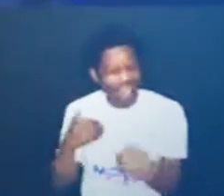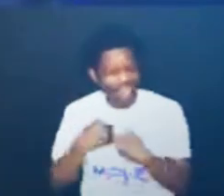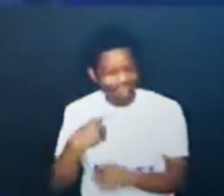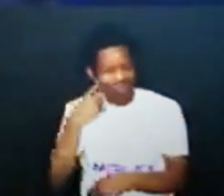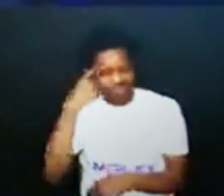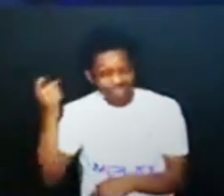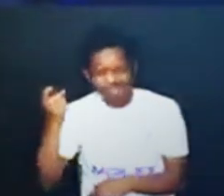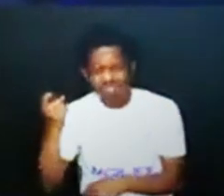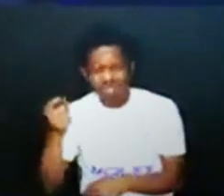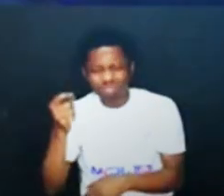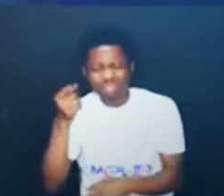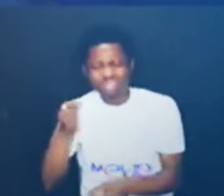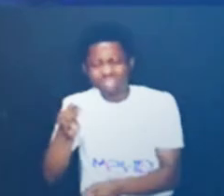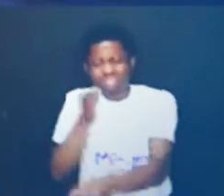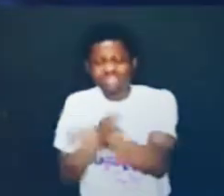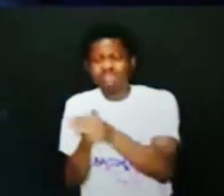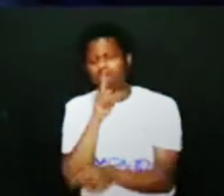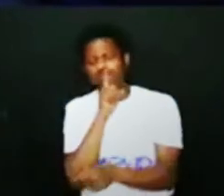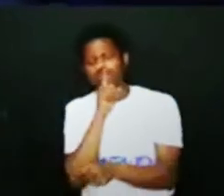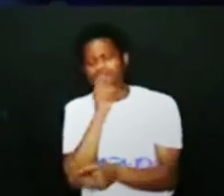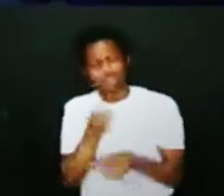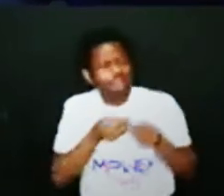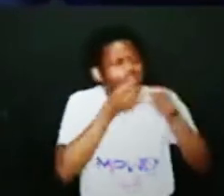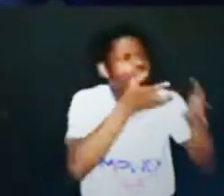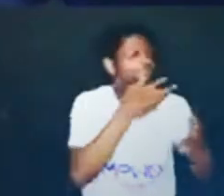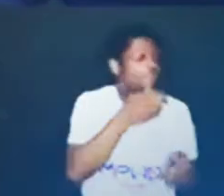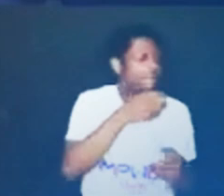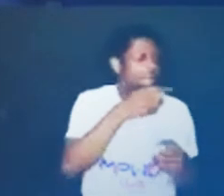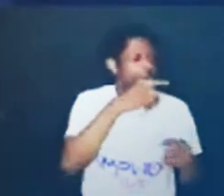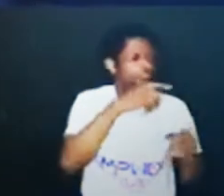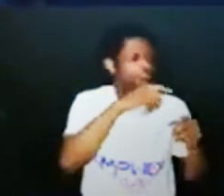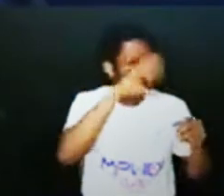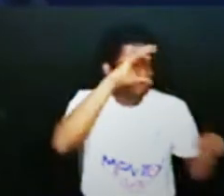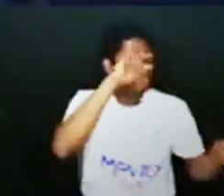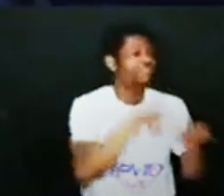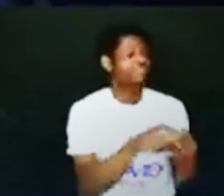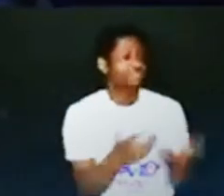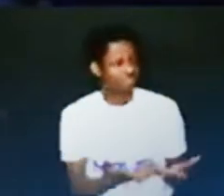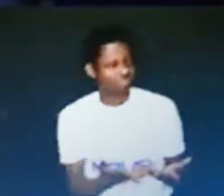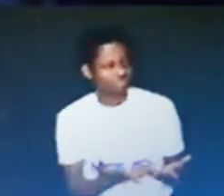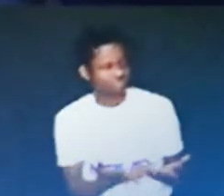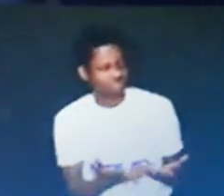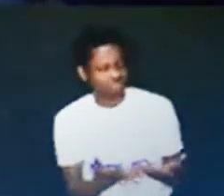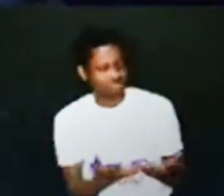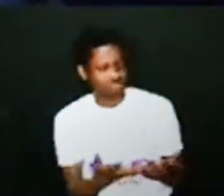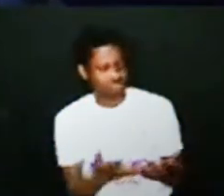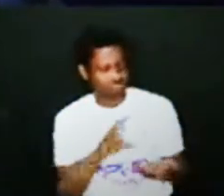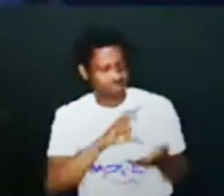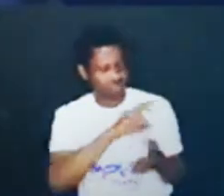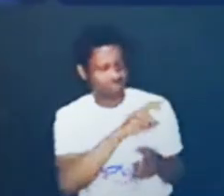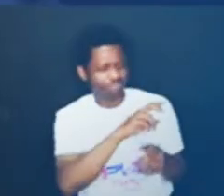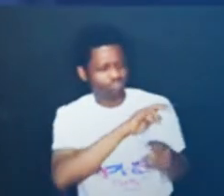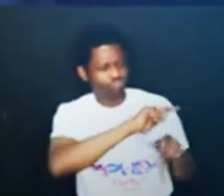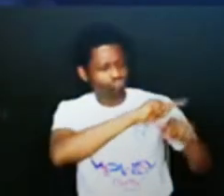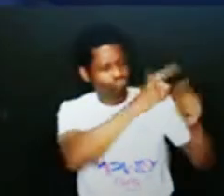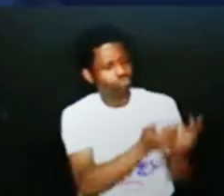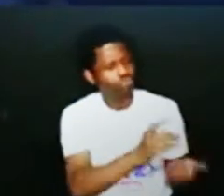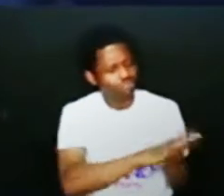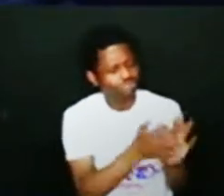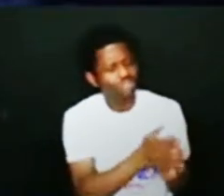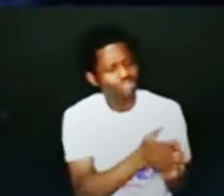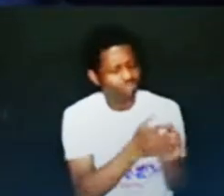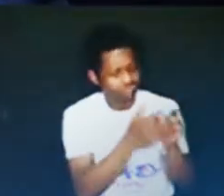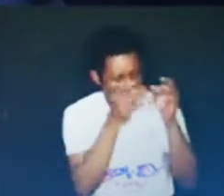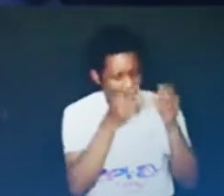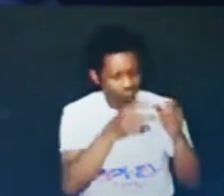hand say Osishe. Na Yerichichire a UFF wefum. Na Mephis original. Mefino